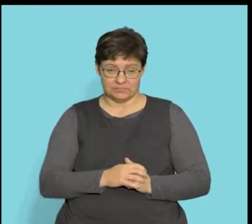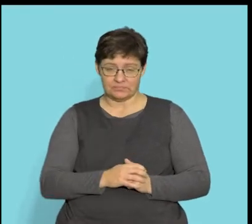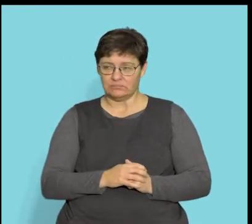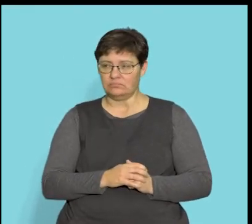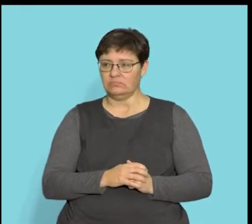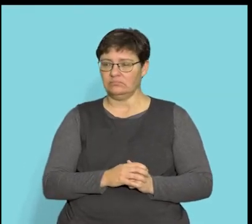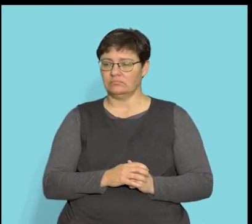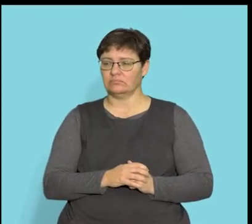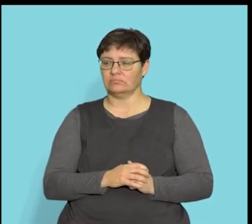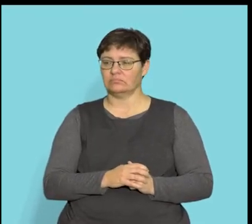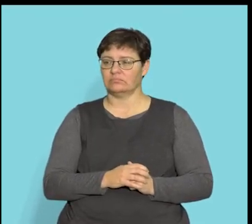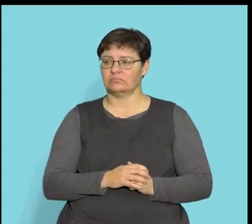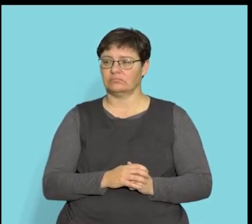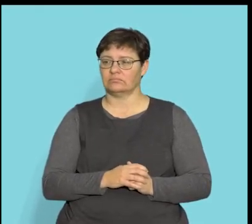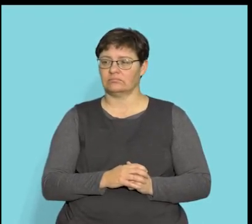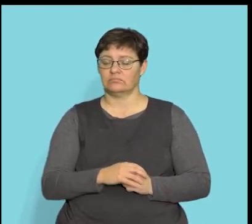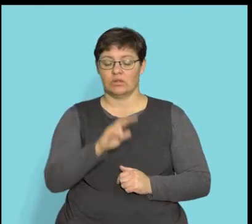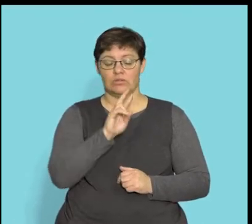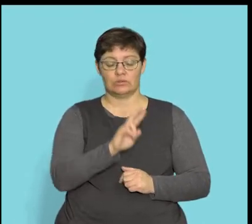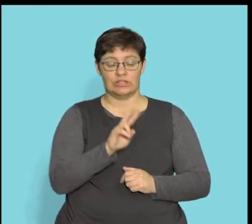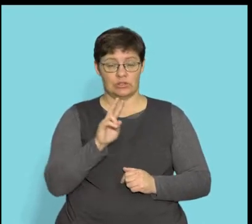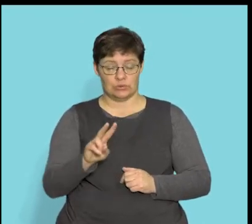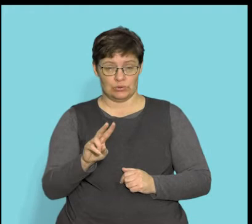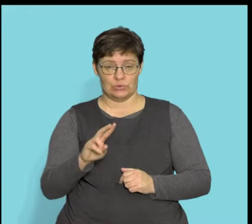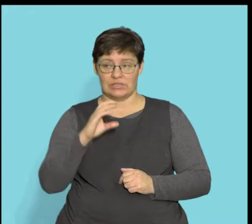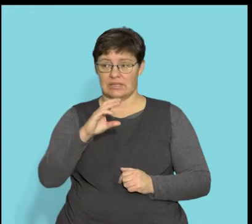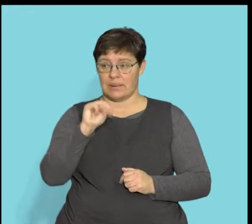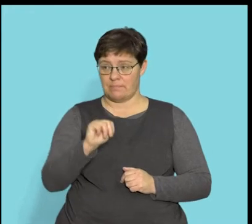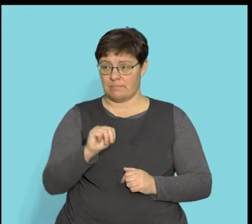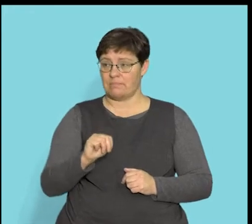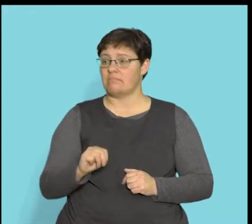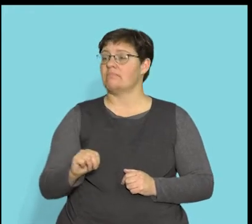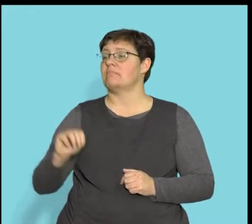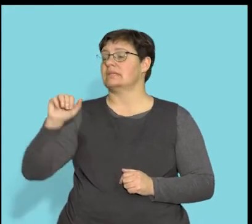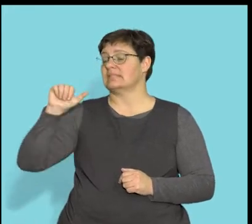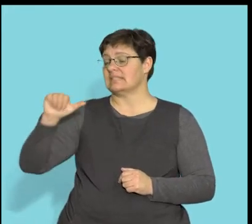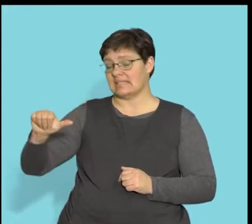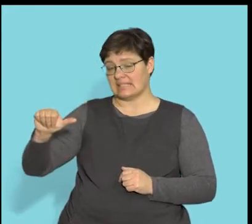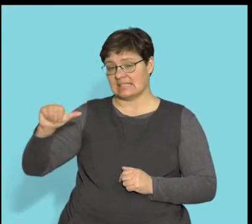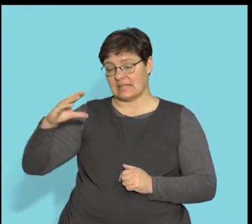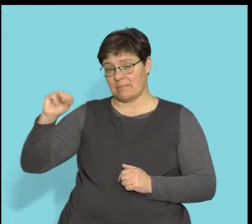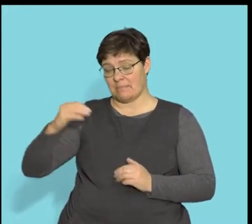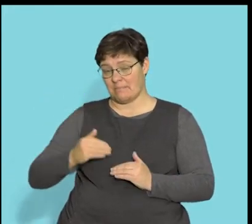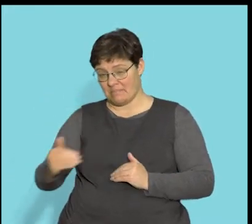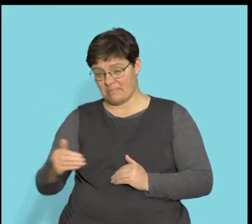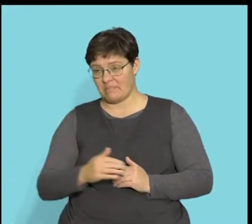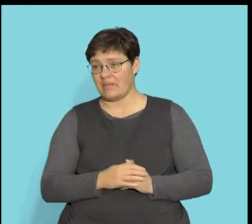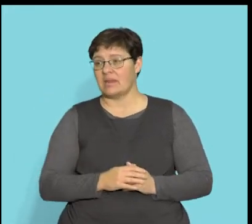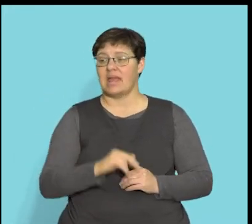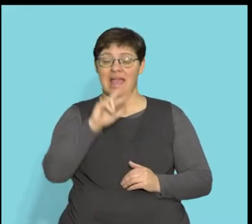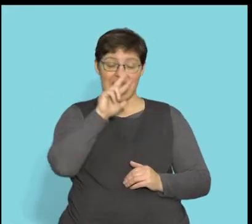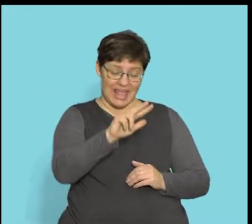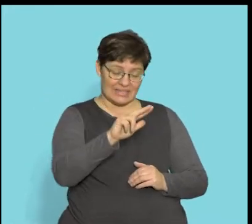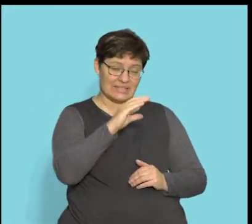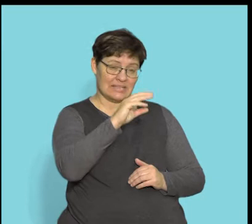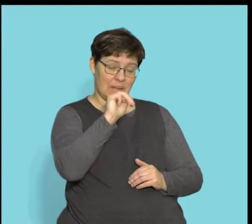that now we're going to have 22 centimeters as our length, 6 centimeters as our breadth, and 8